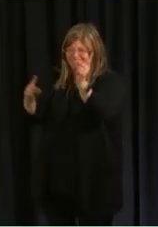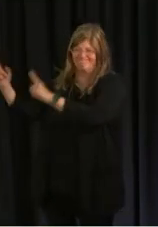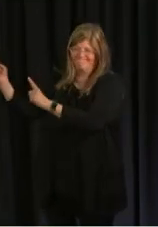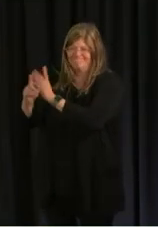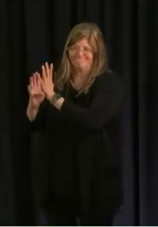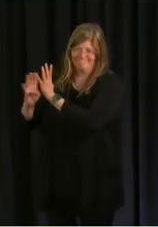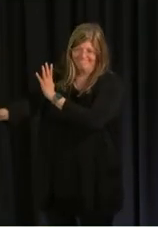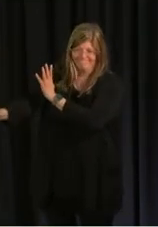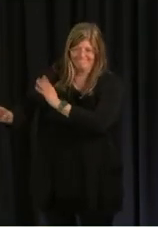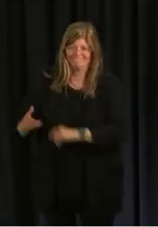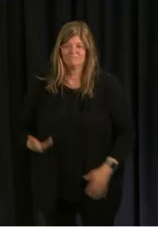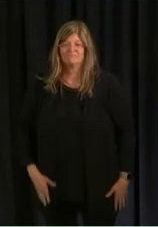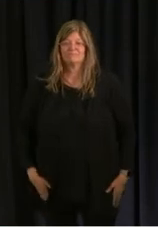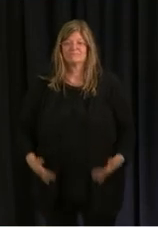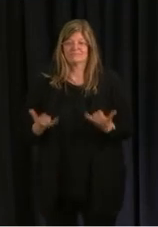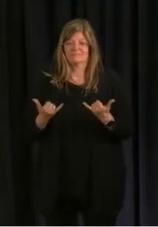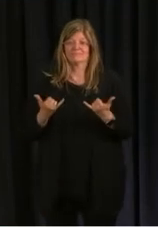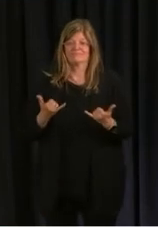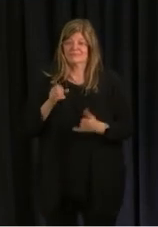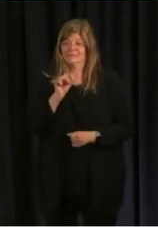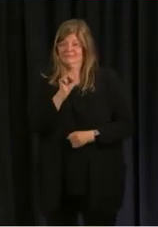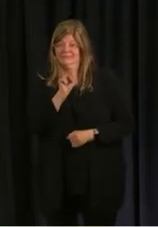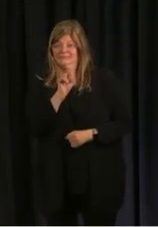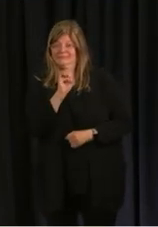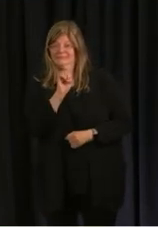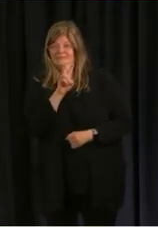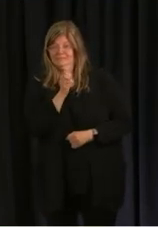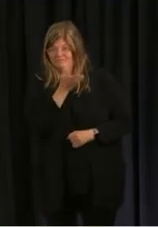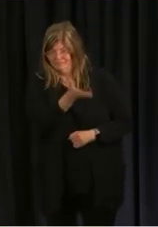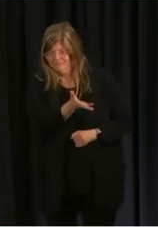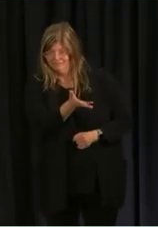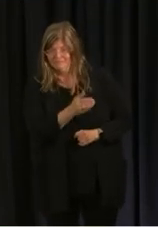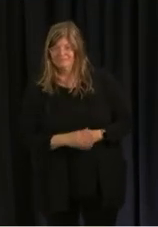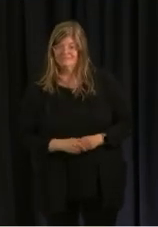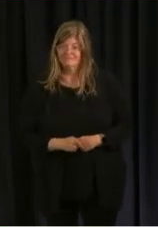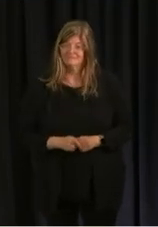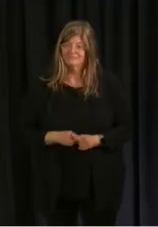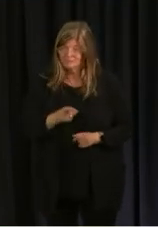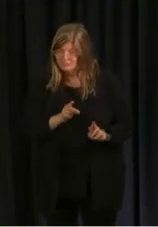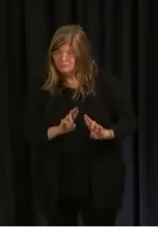Steve. And Steve, your line is unmuted.